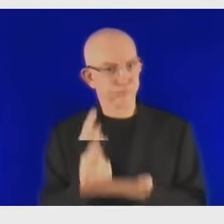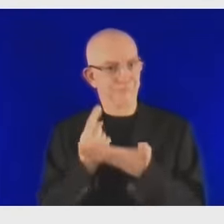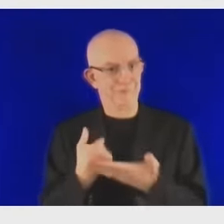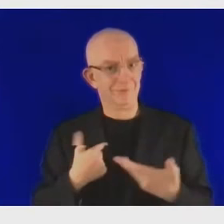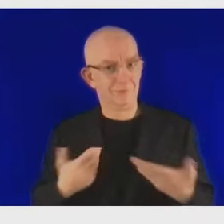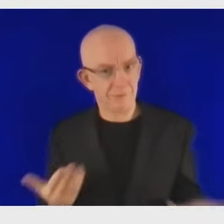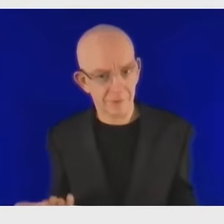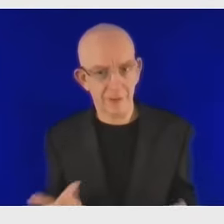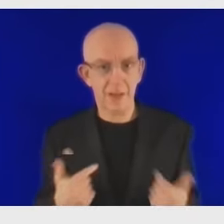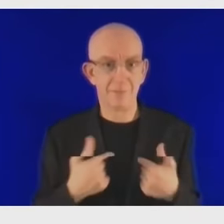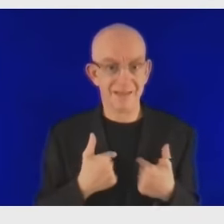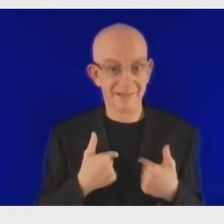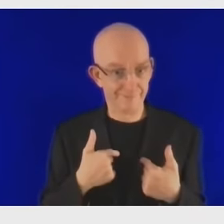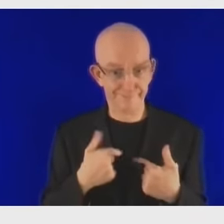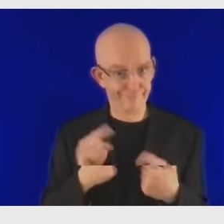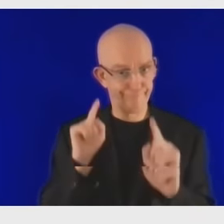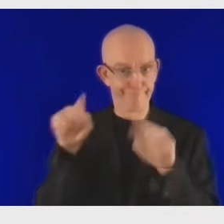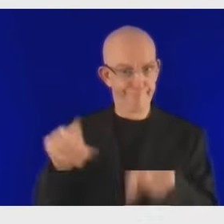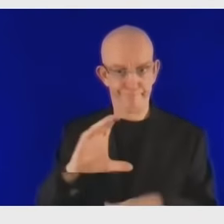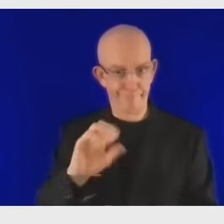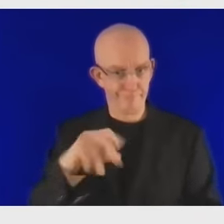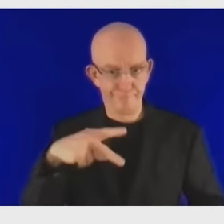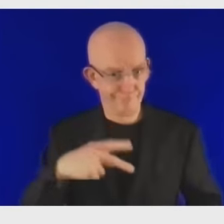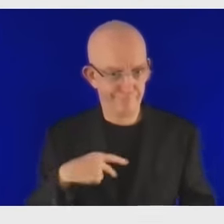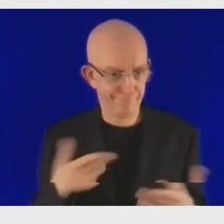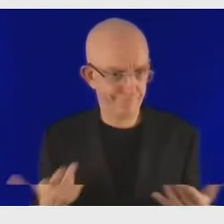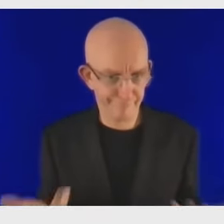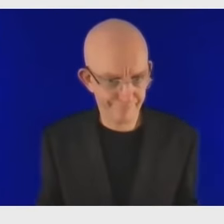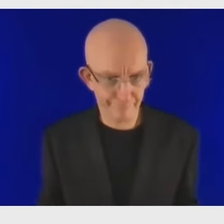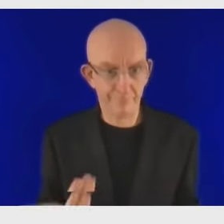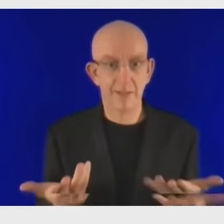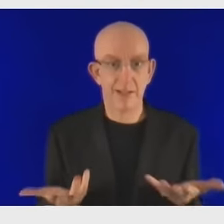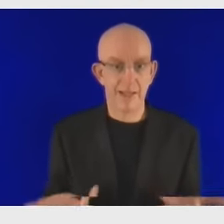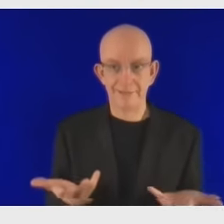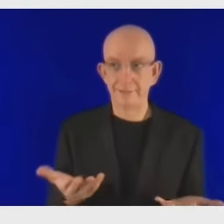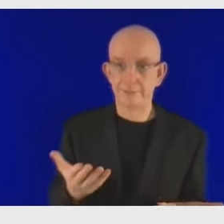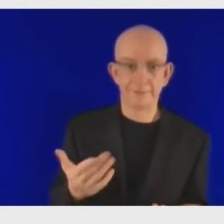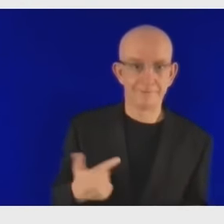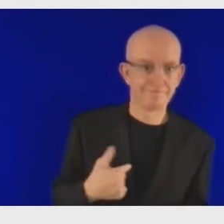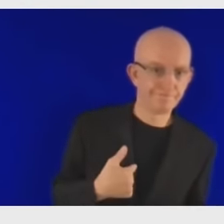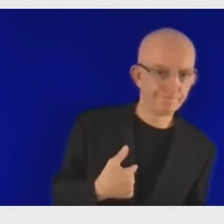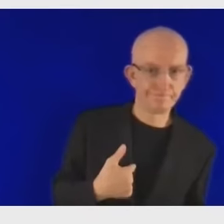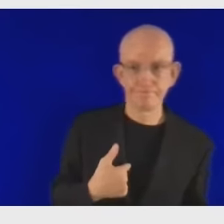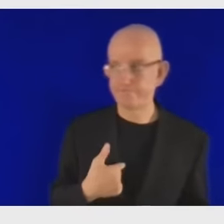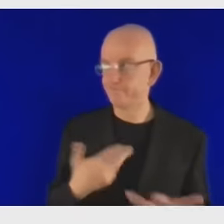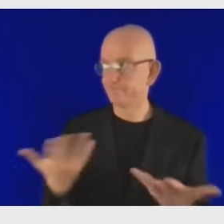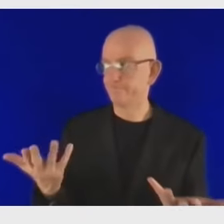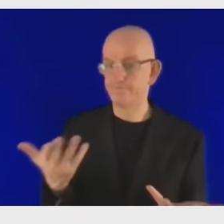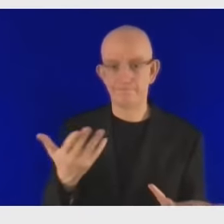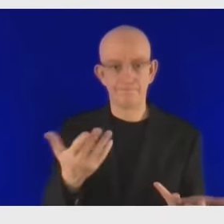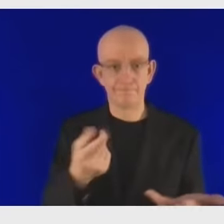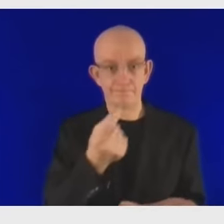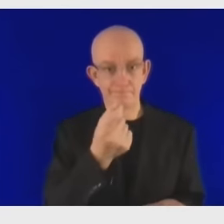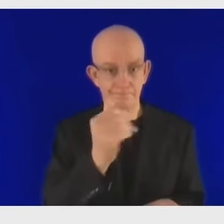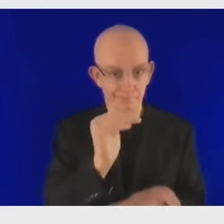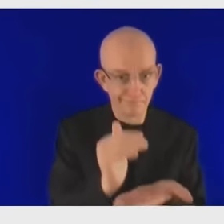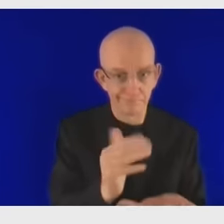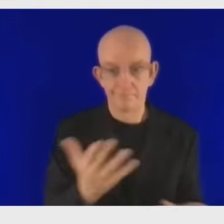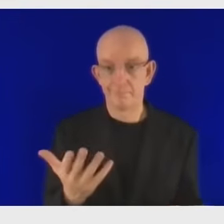short, and so can you listen to me? Yeah, next. Sorry, I think that